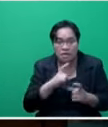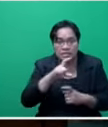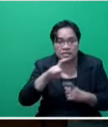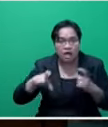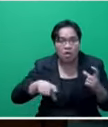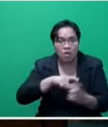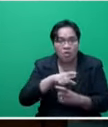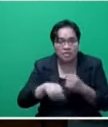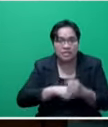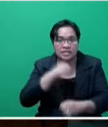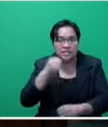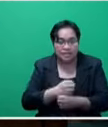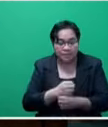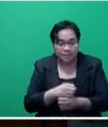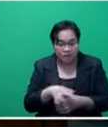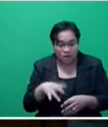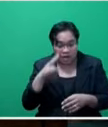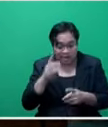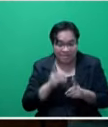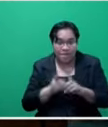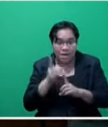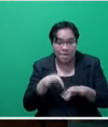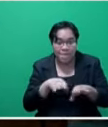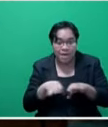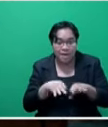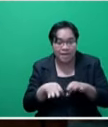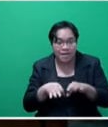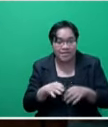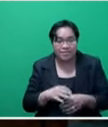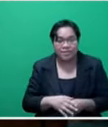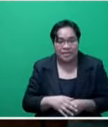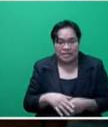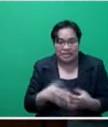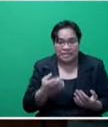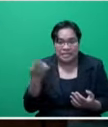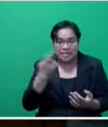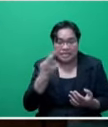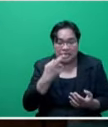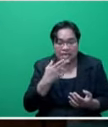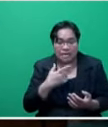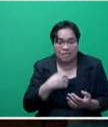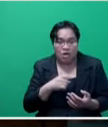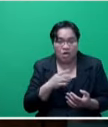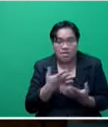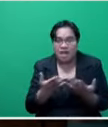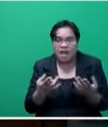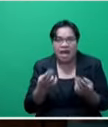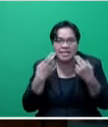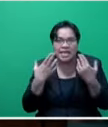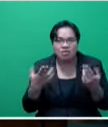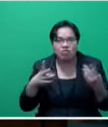achievements of our national development plan and its planned initiatives are threatened by the possible onset of natural